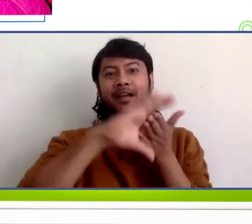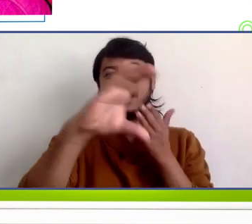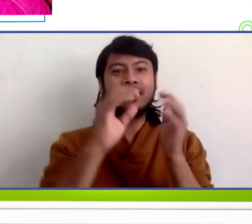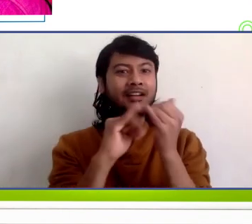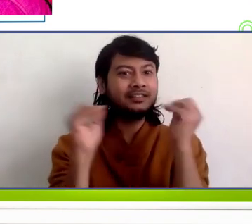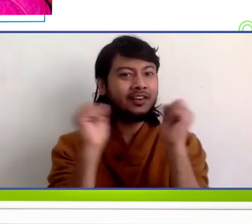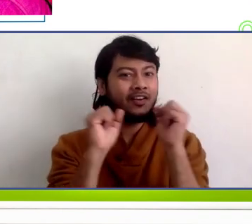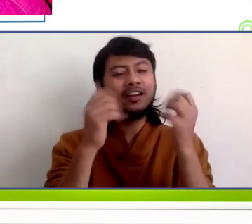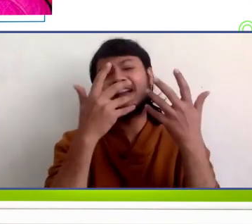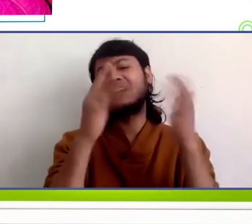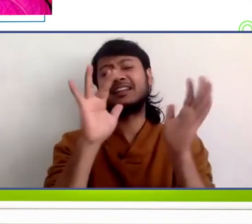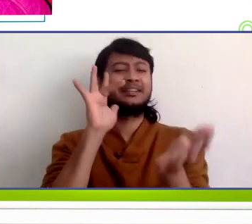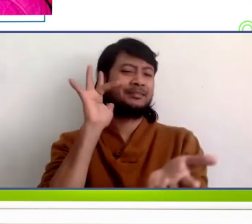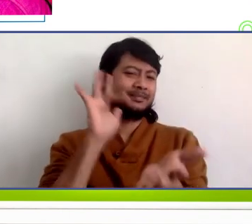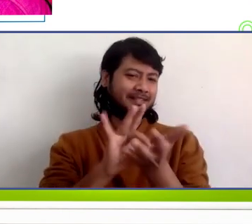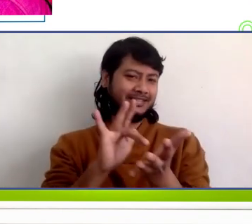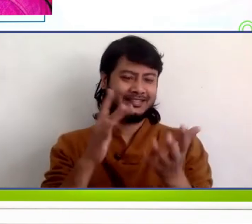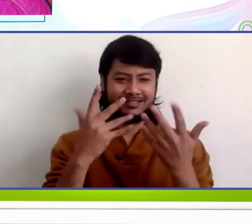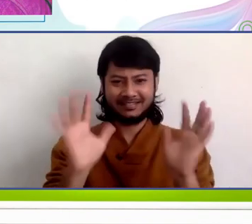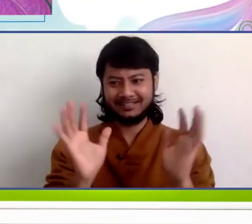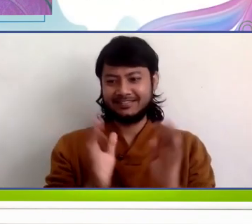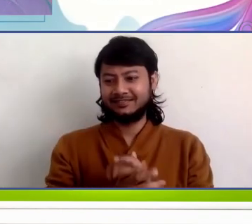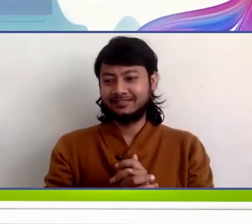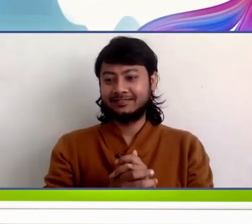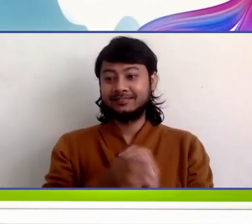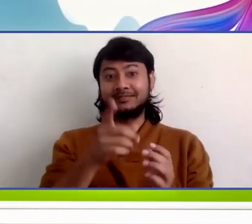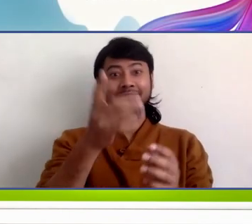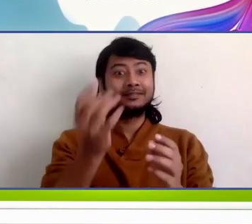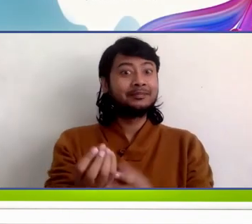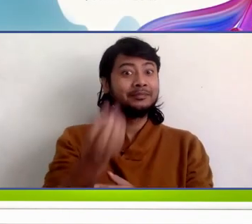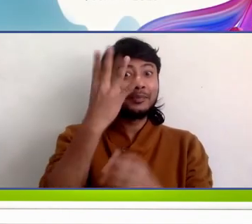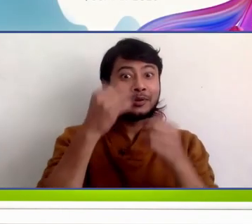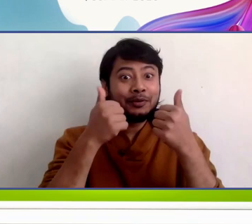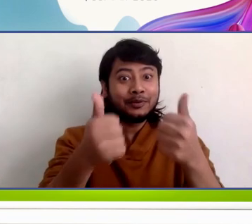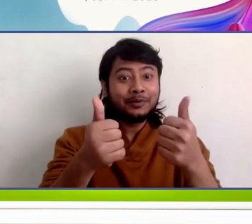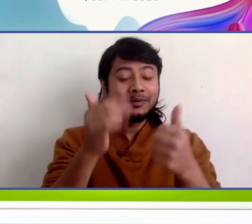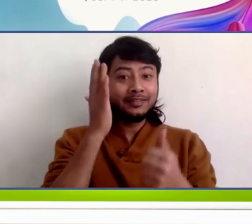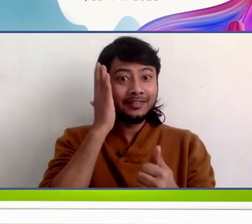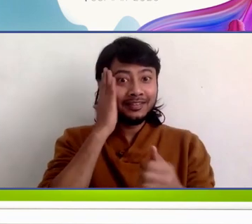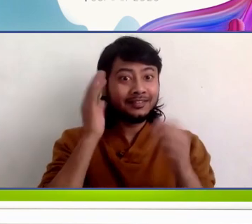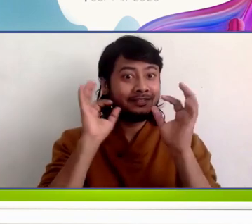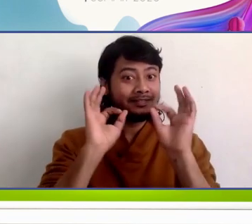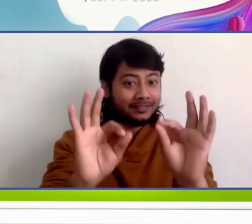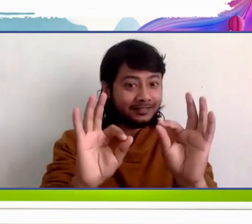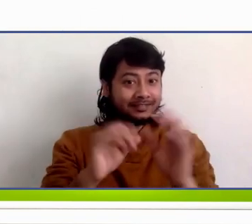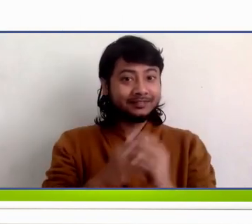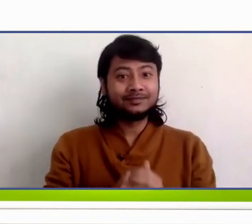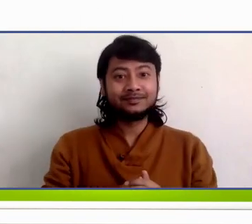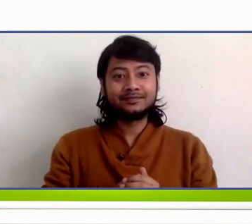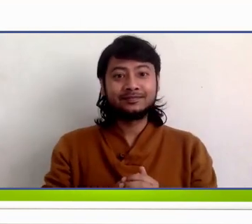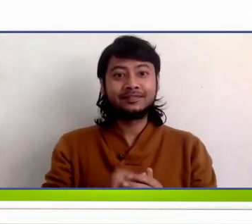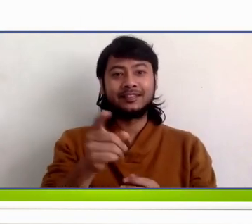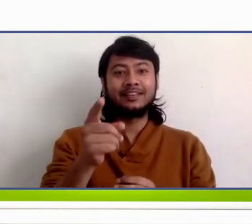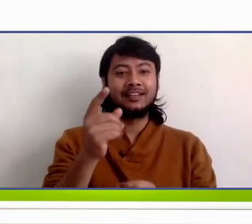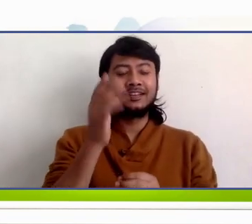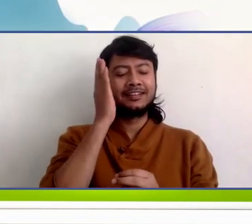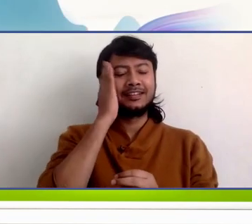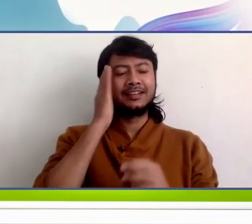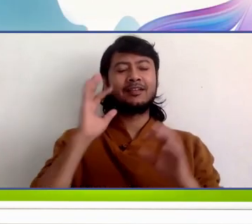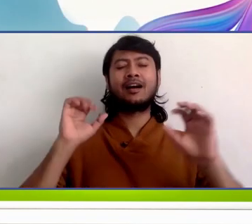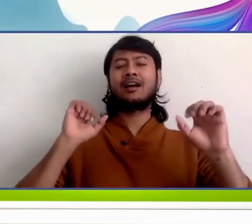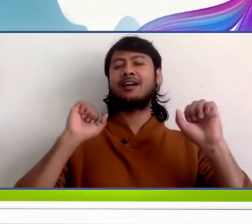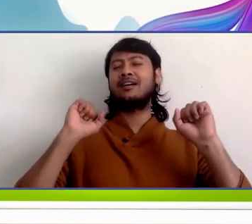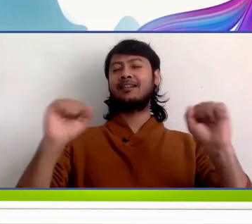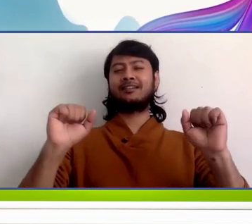from. How's the day going? Did you all sleep well? Did you have a good night's sleep? Did you stretch well